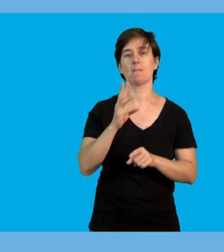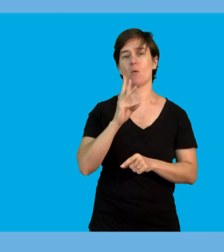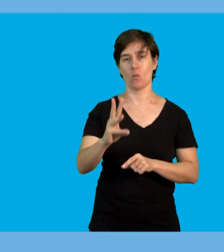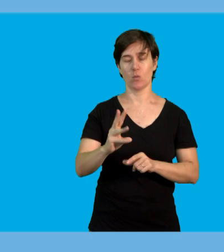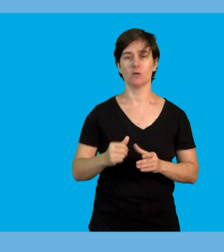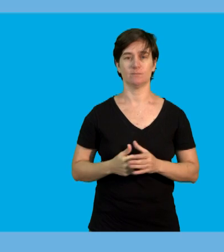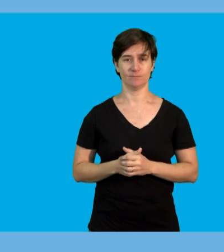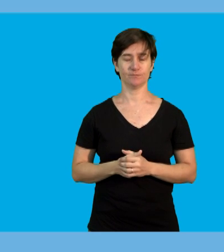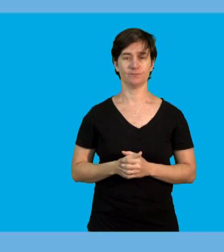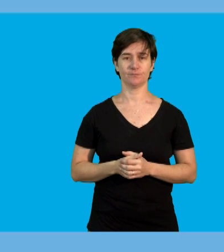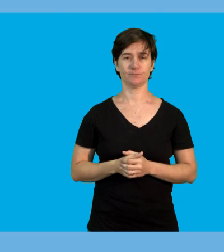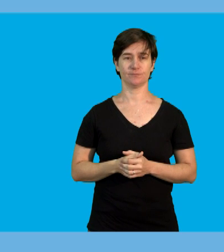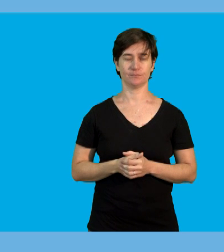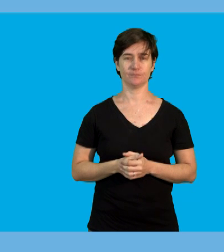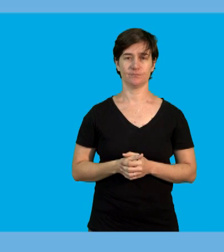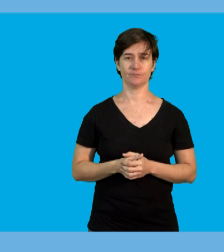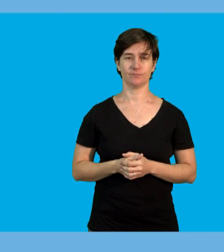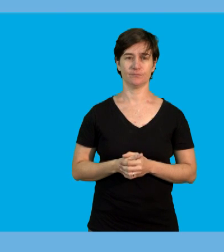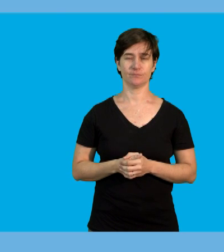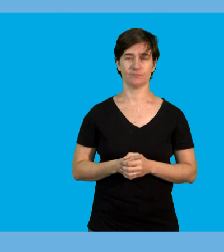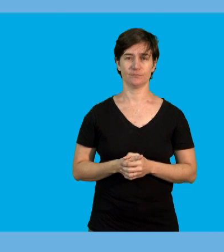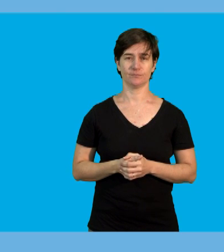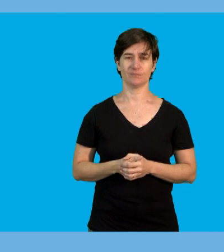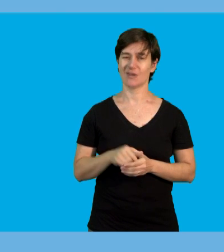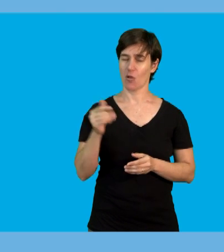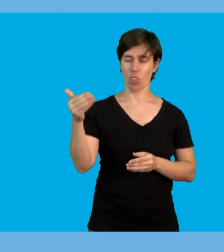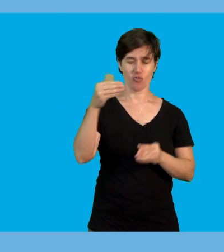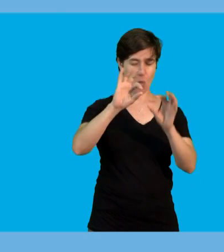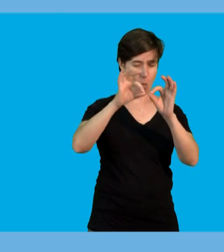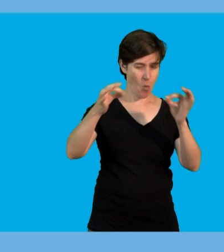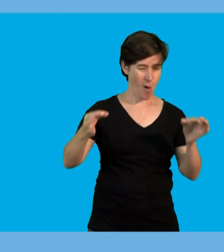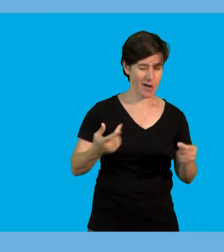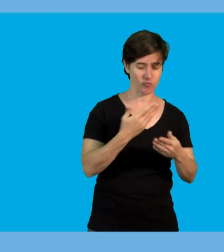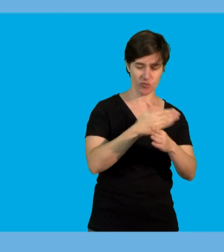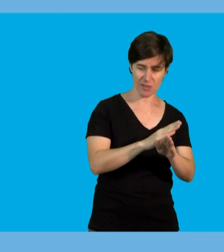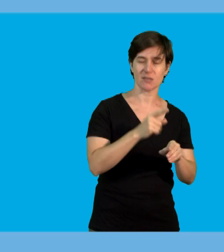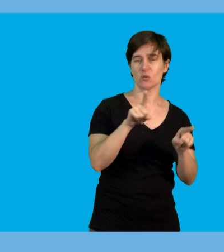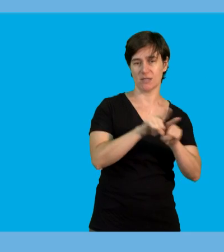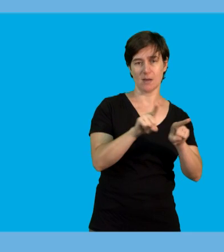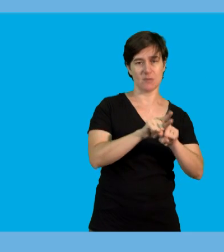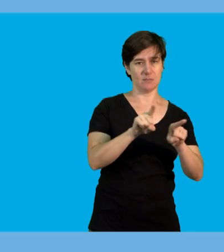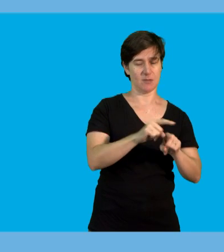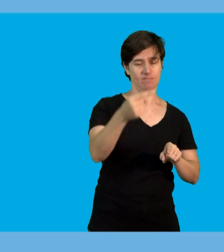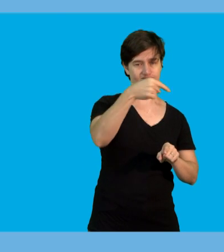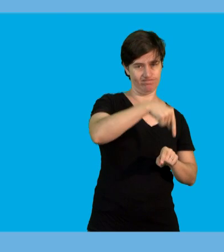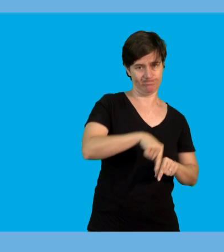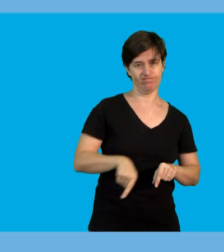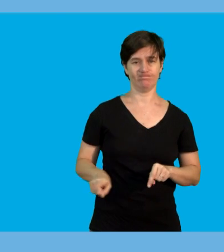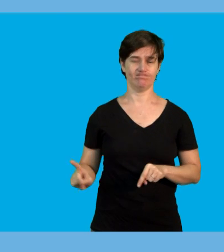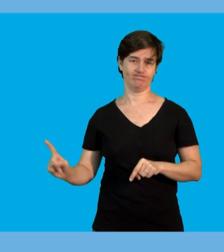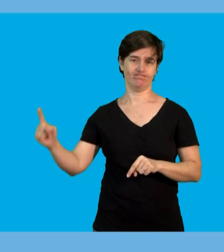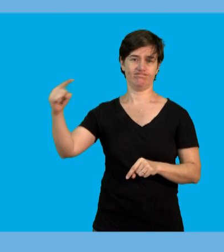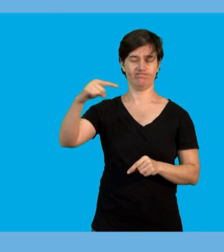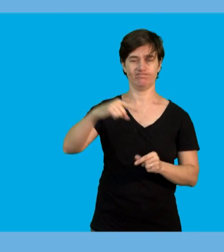ammeter number 3 as your electrons are moving through the wire and also through the resistor through to the ammeter number 3. So we are saying that at